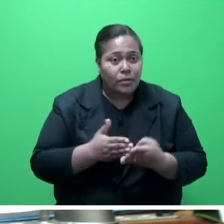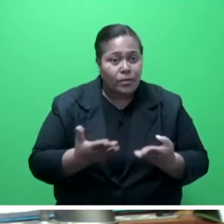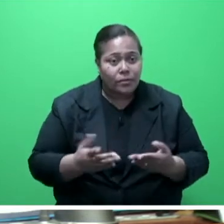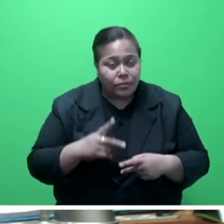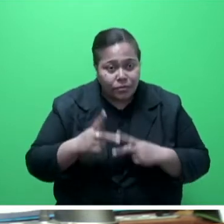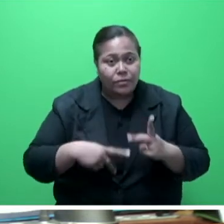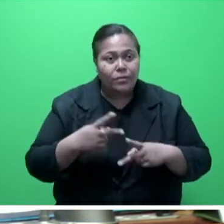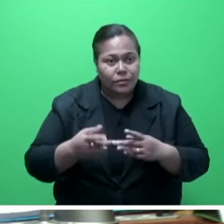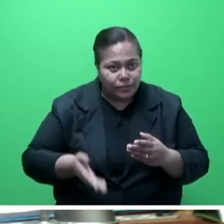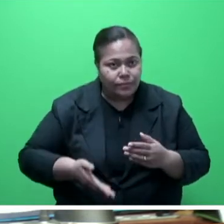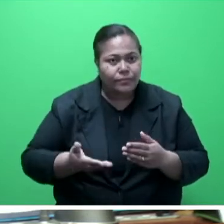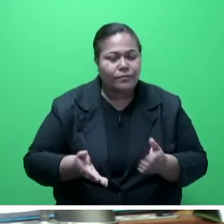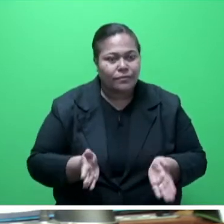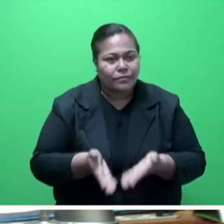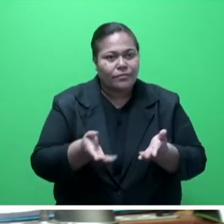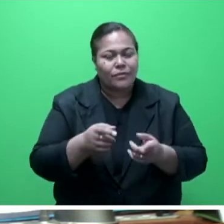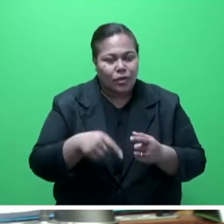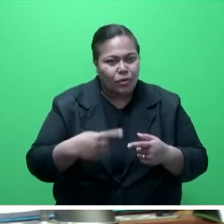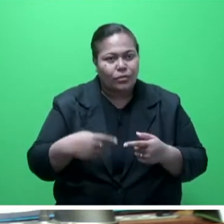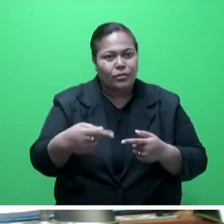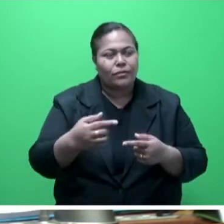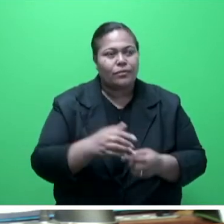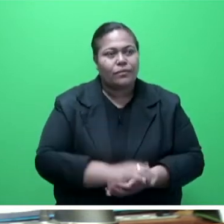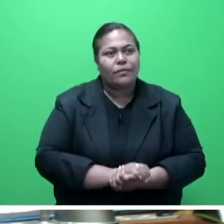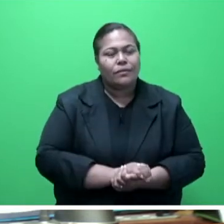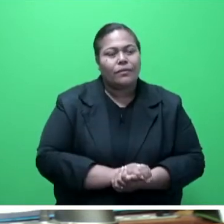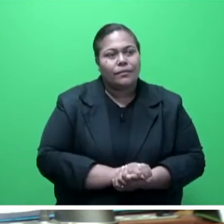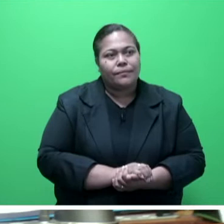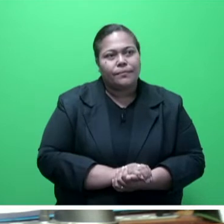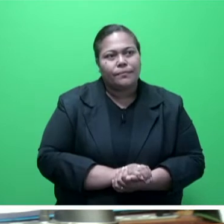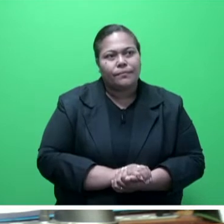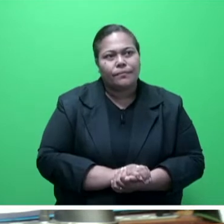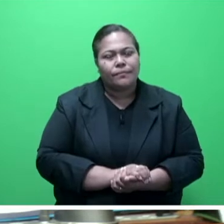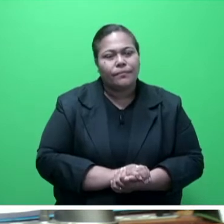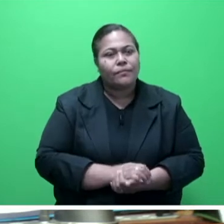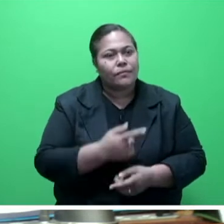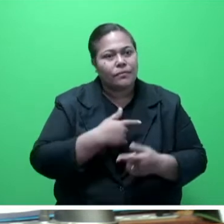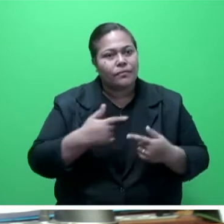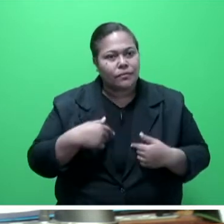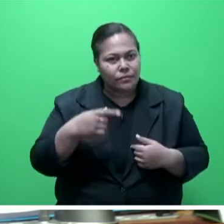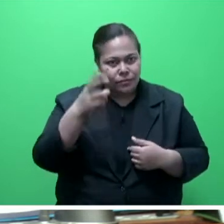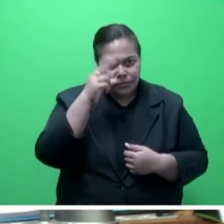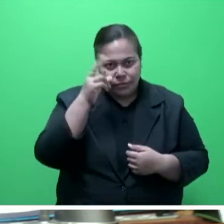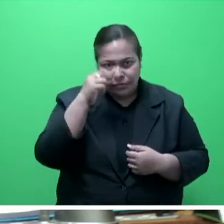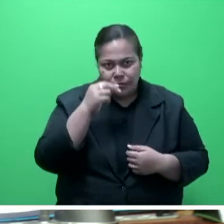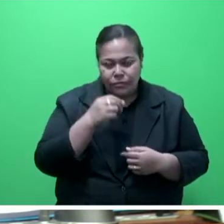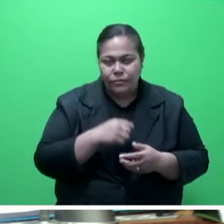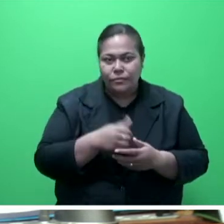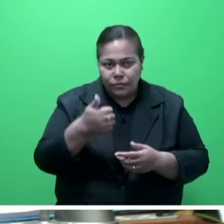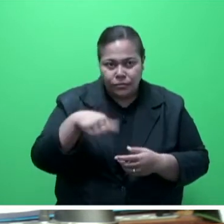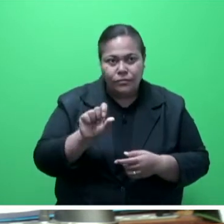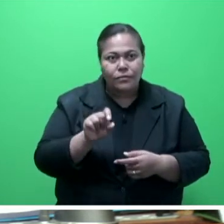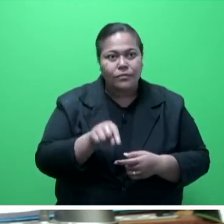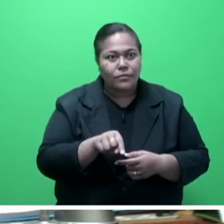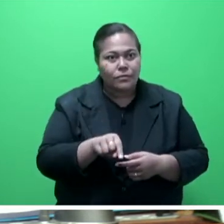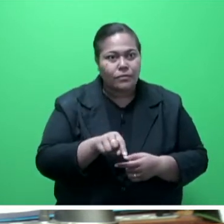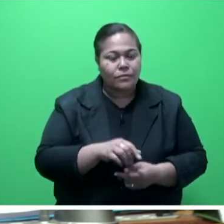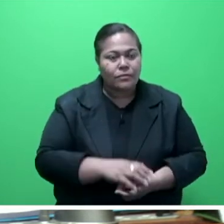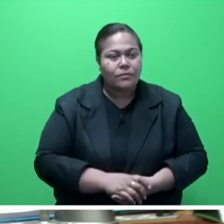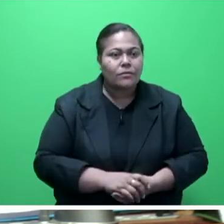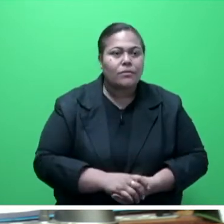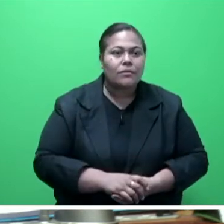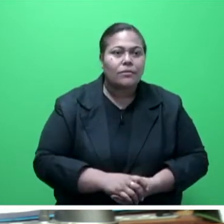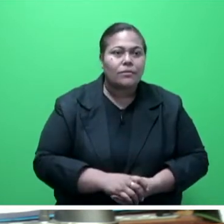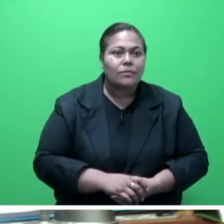underway to get yellow scheme back into shape, and we will be able to utilize that to get